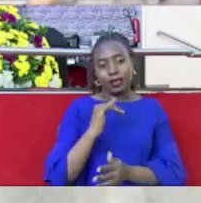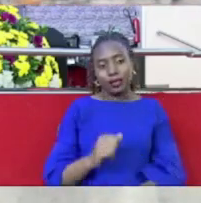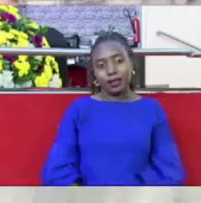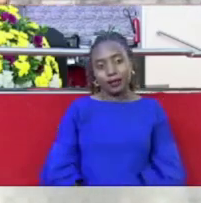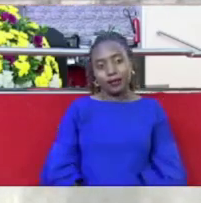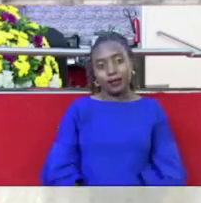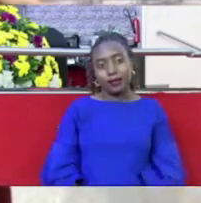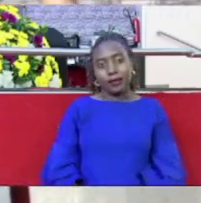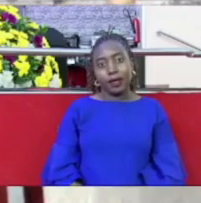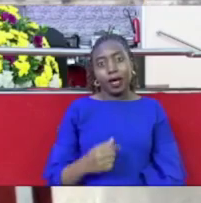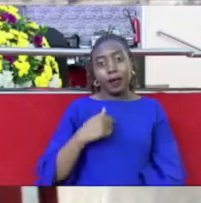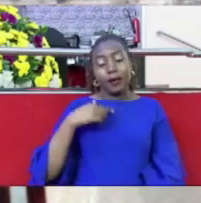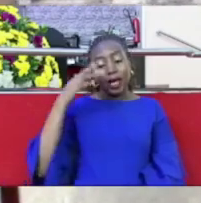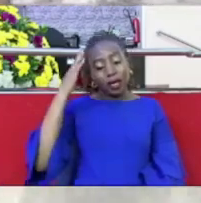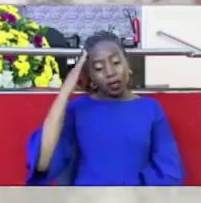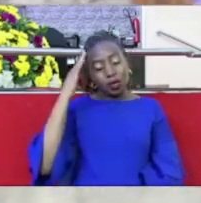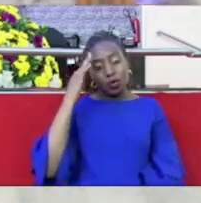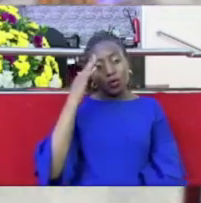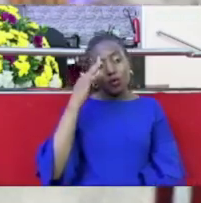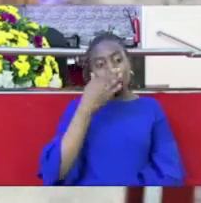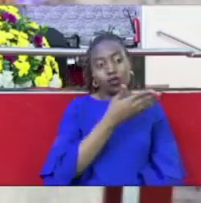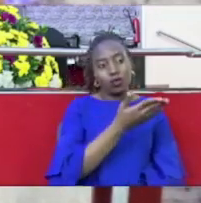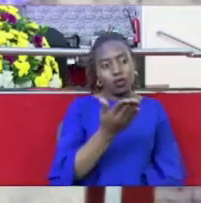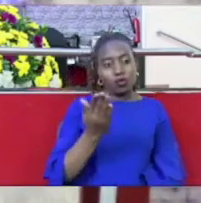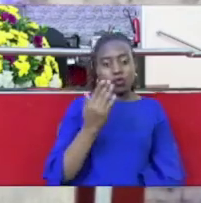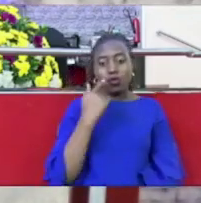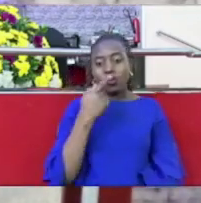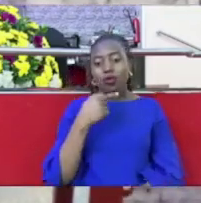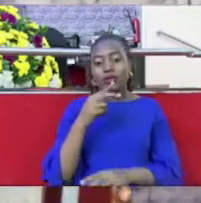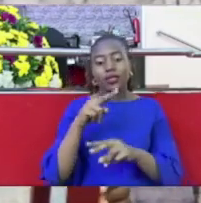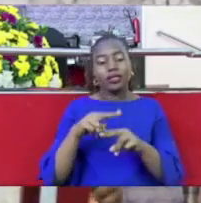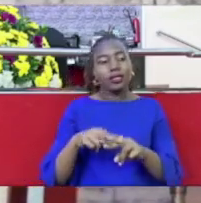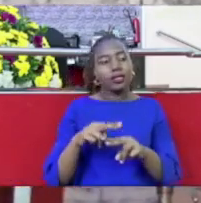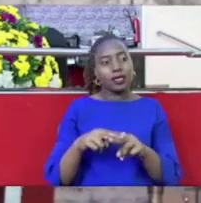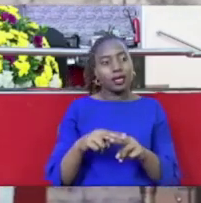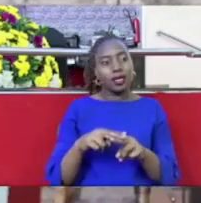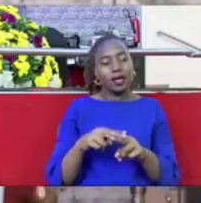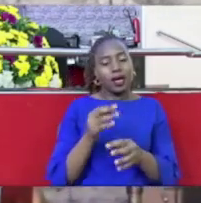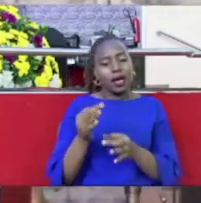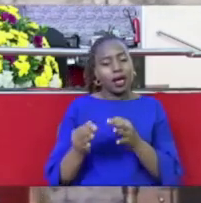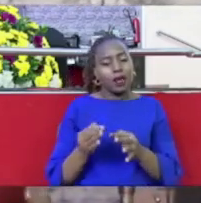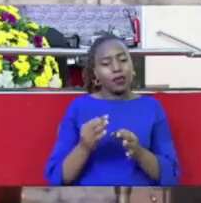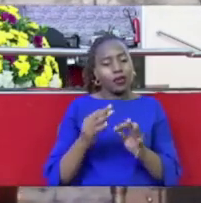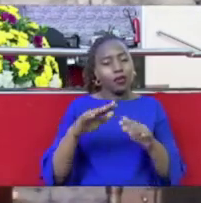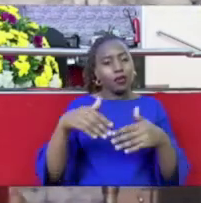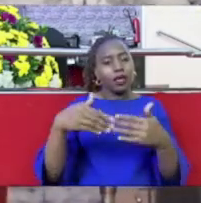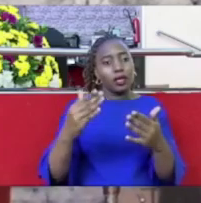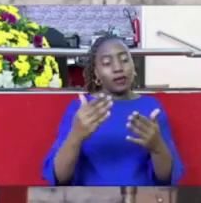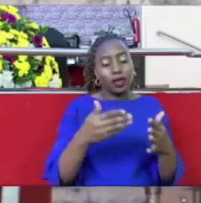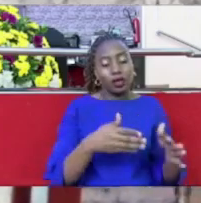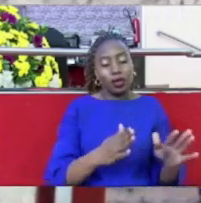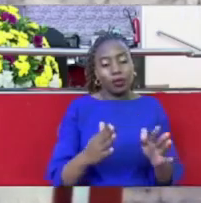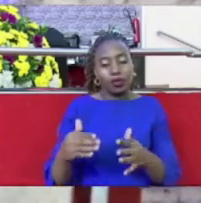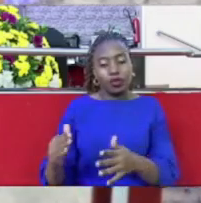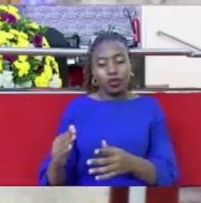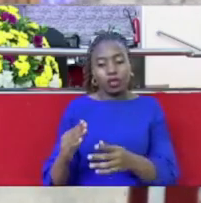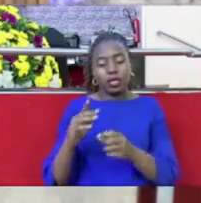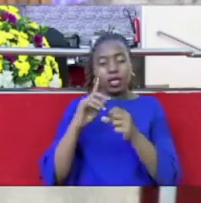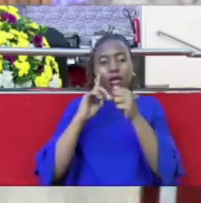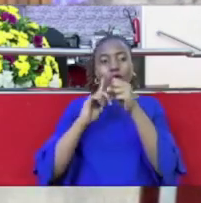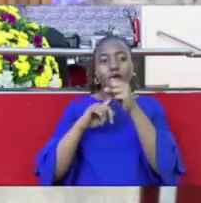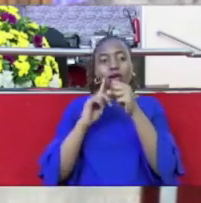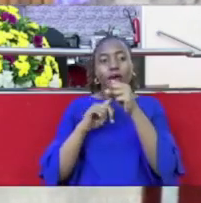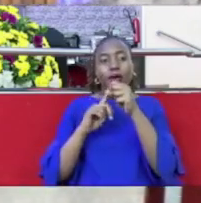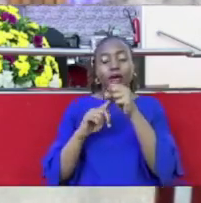you who is seated here. Najua kwa kwamba umeketi hapa. If given an opportunity to use this mic, ukipewa nafasi ya kutumia